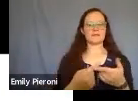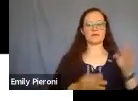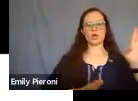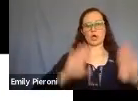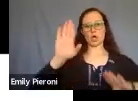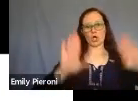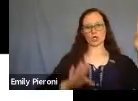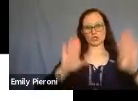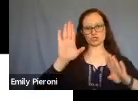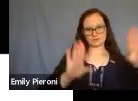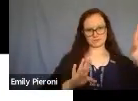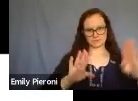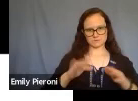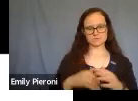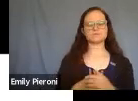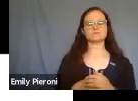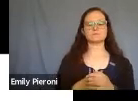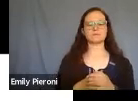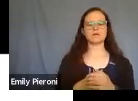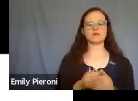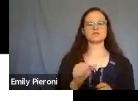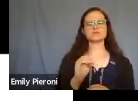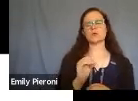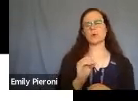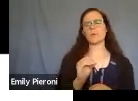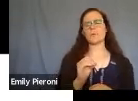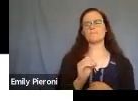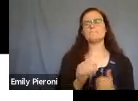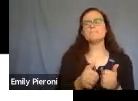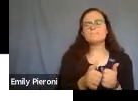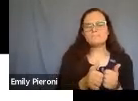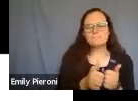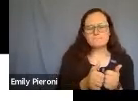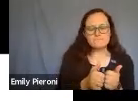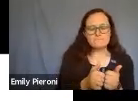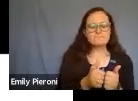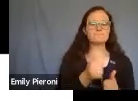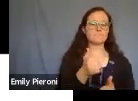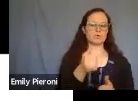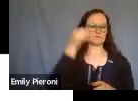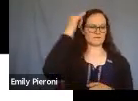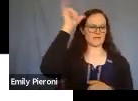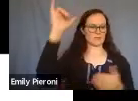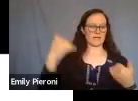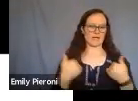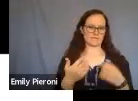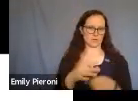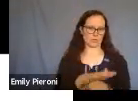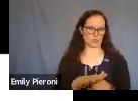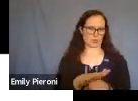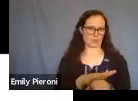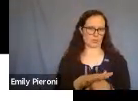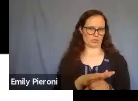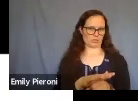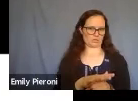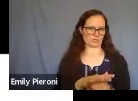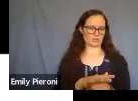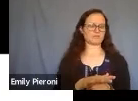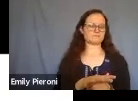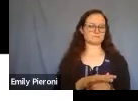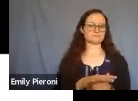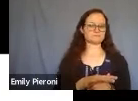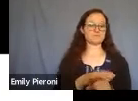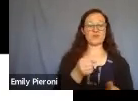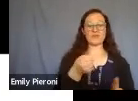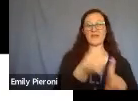feed here doesn't go to no market. Most of these are just the local cattle and ranchers that we have here. So, and the impact